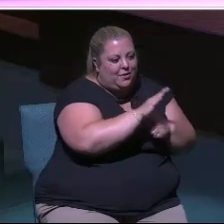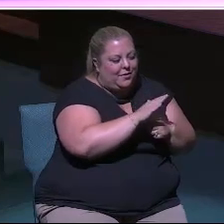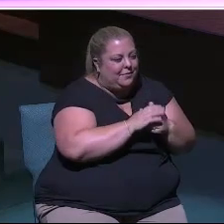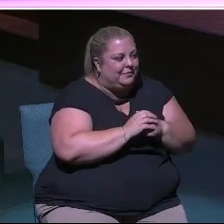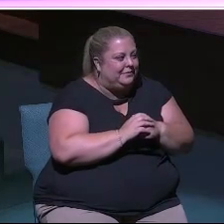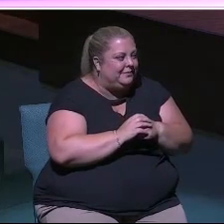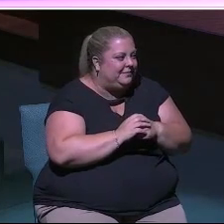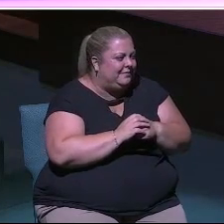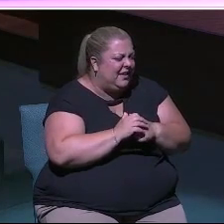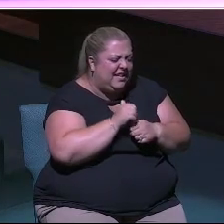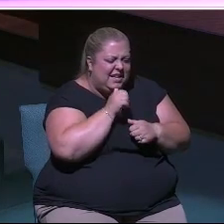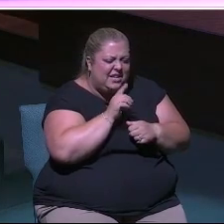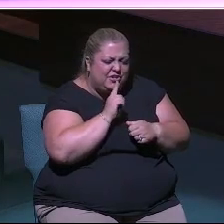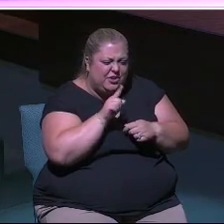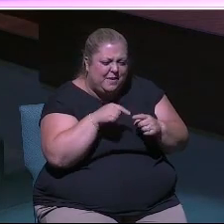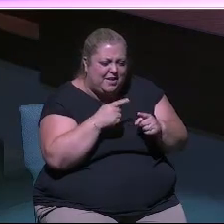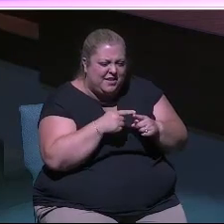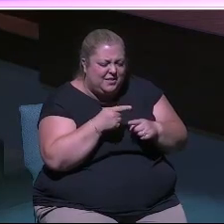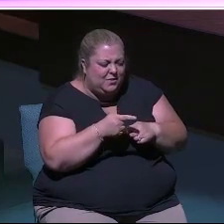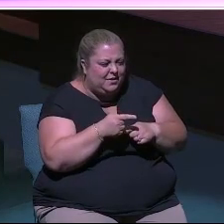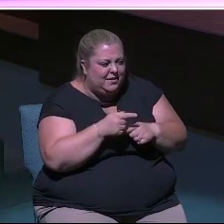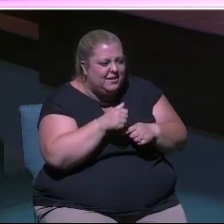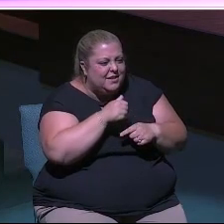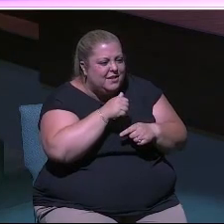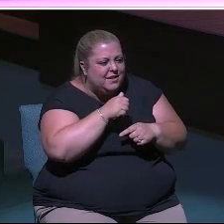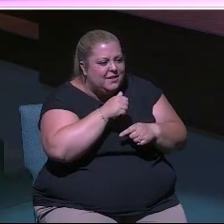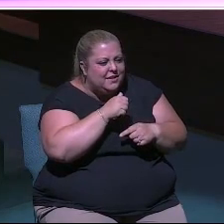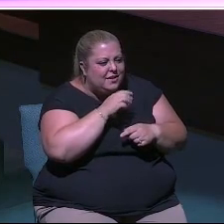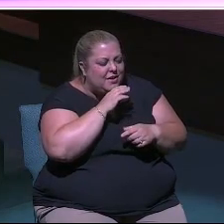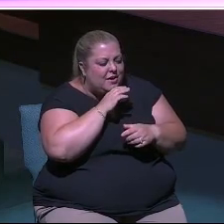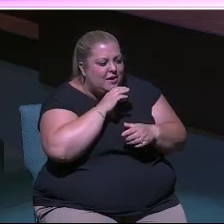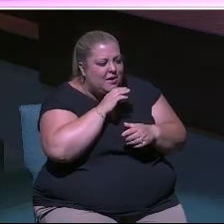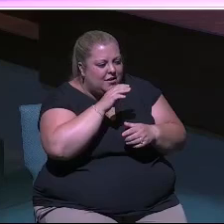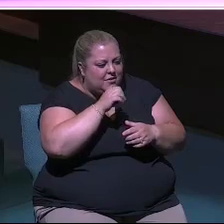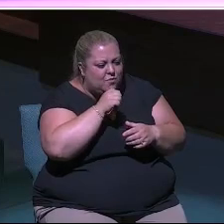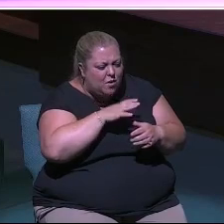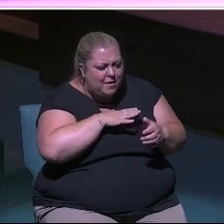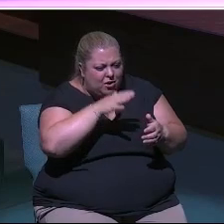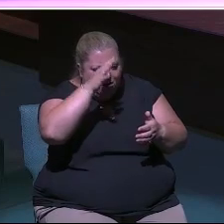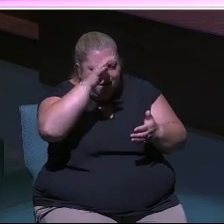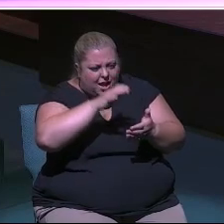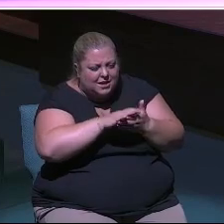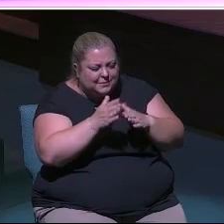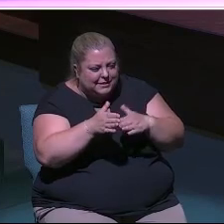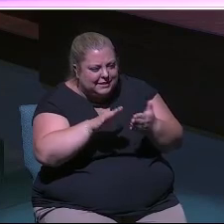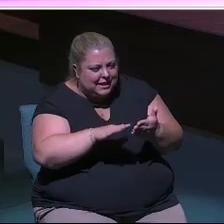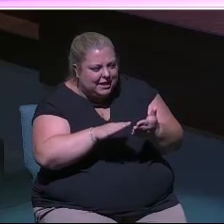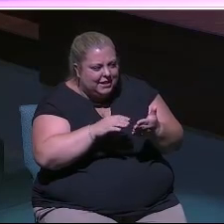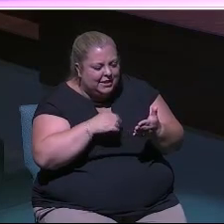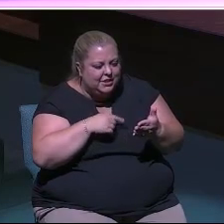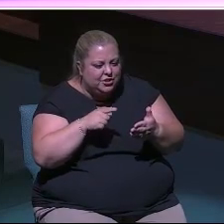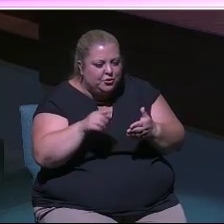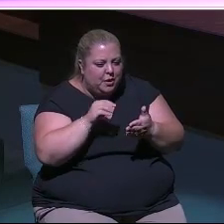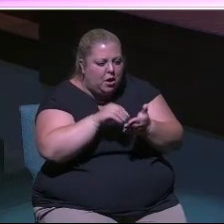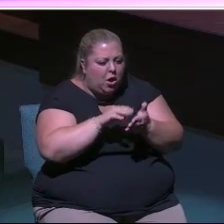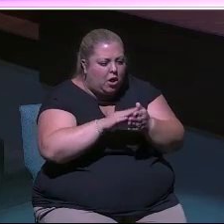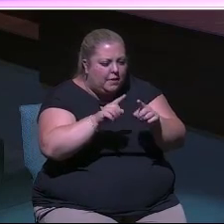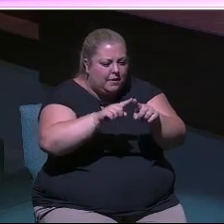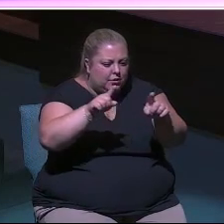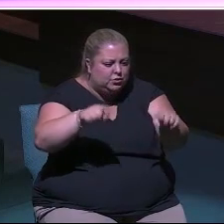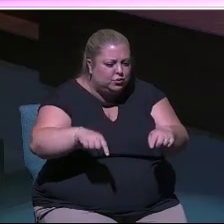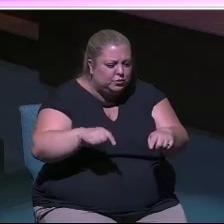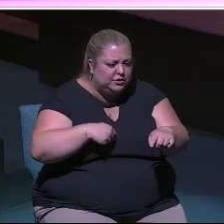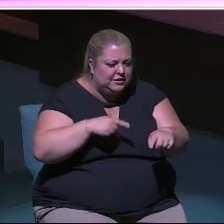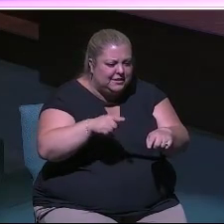And then I'm not sure about this one. This is a lady, her husband, Jared Bates, died. And she was a widow, and she put this on the tombstone, sacred